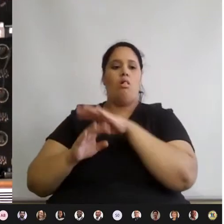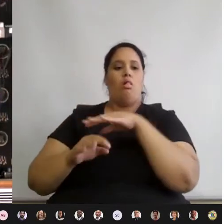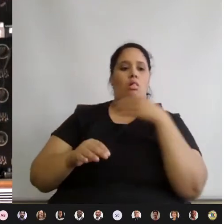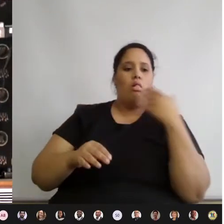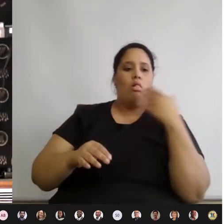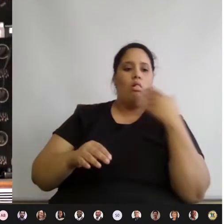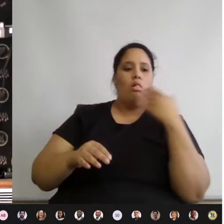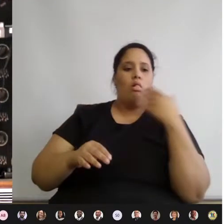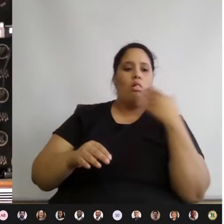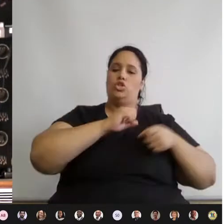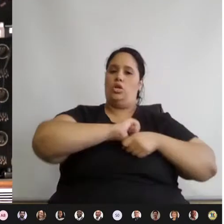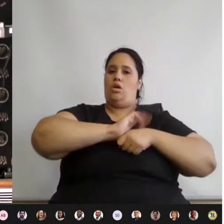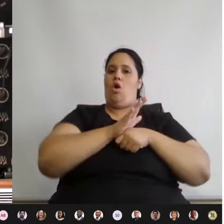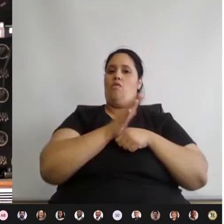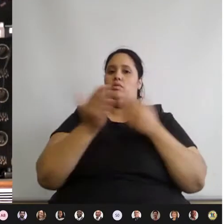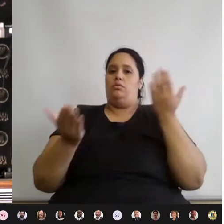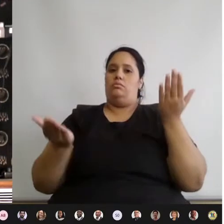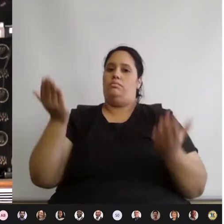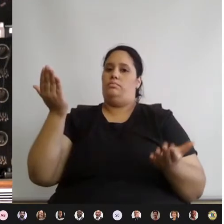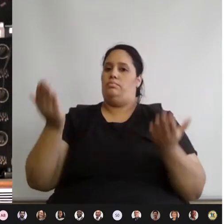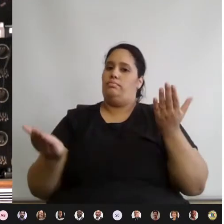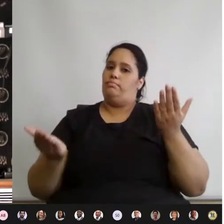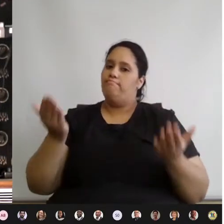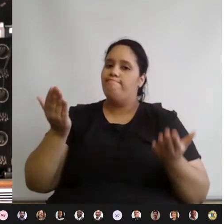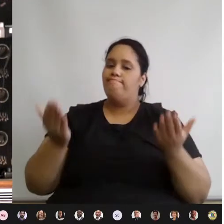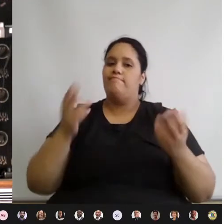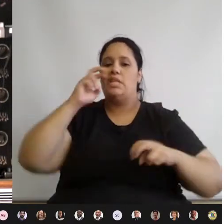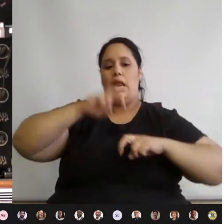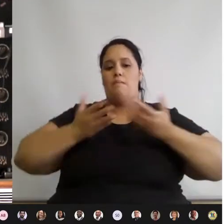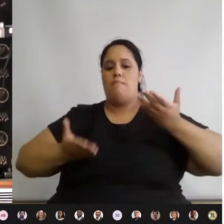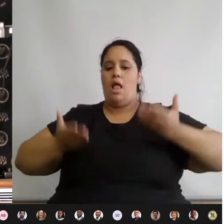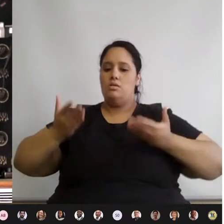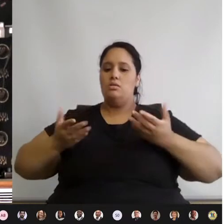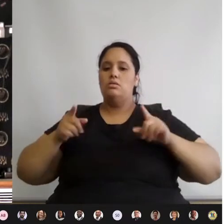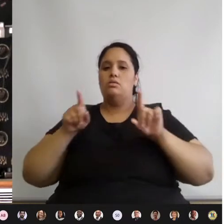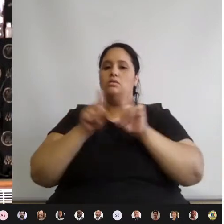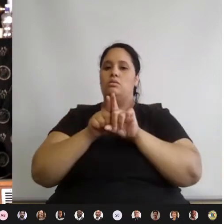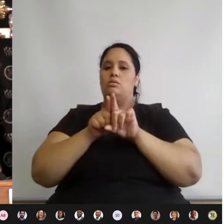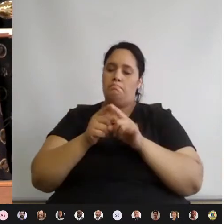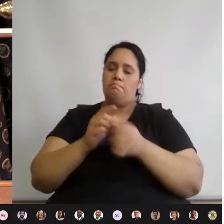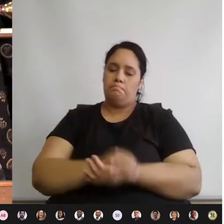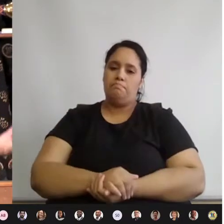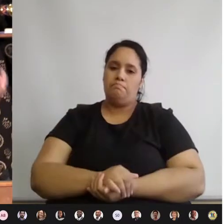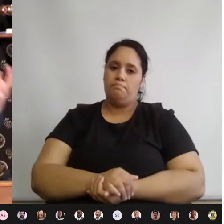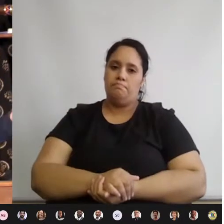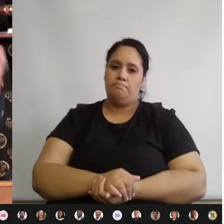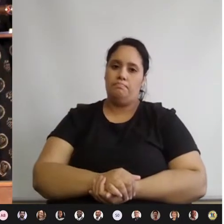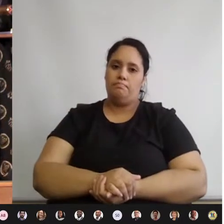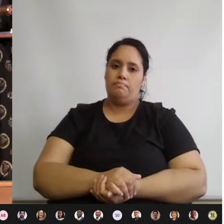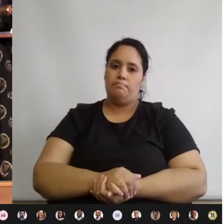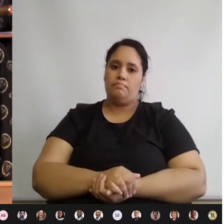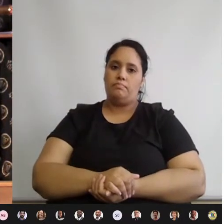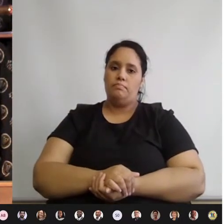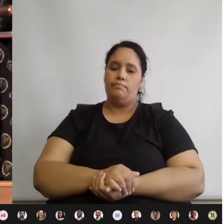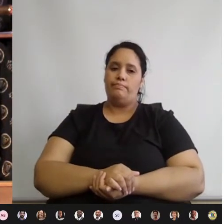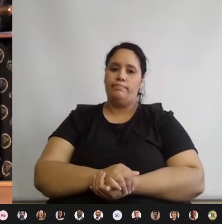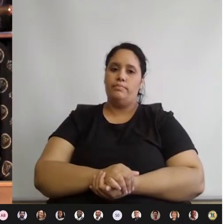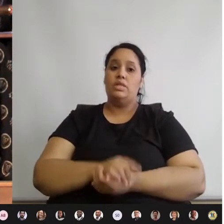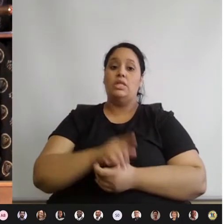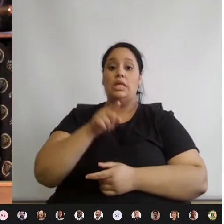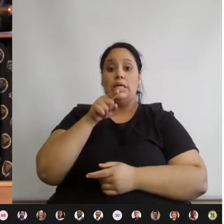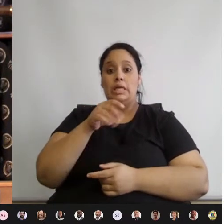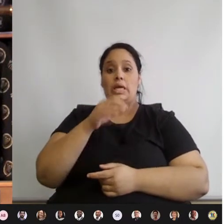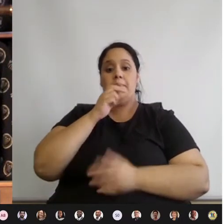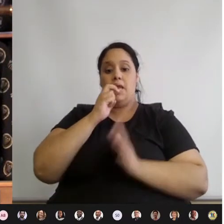managing the COVID-19 pandemic, as well as how do we get the balance right on the other side. And that is where those regulations come